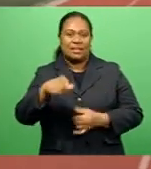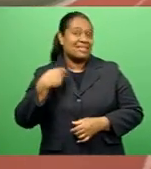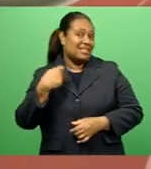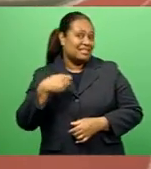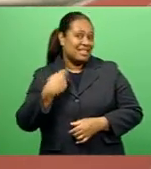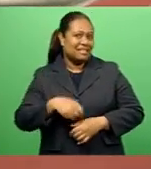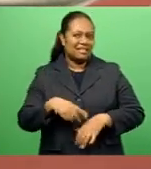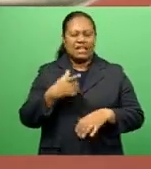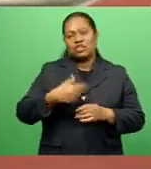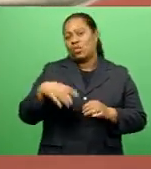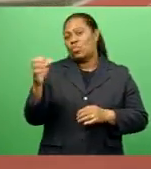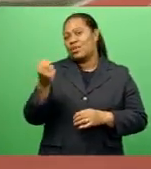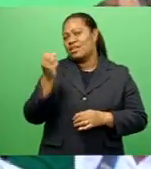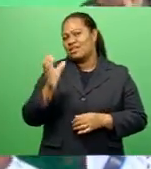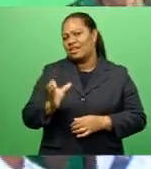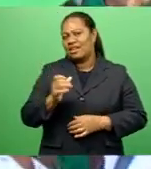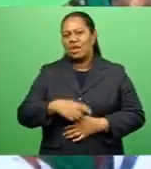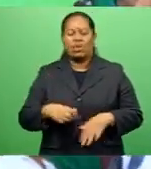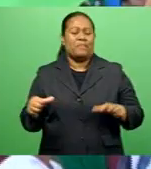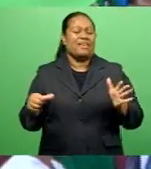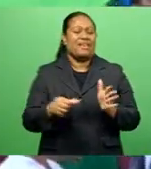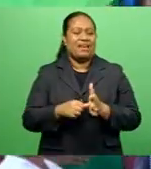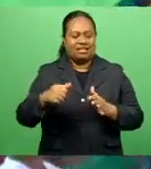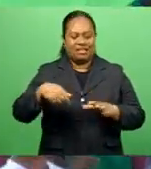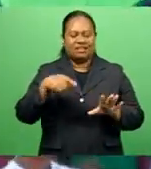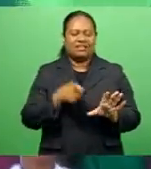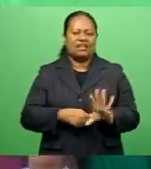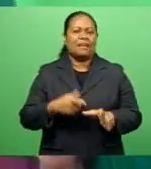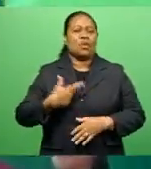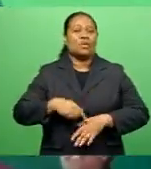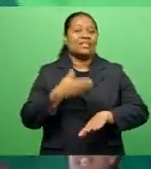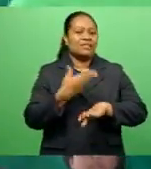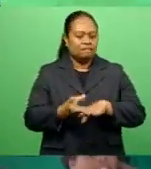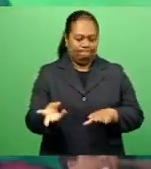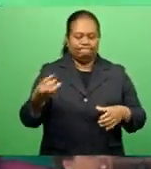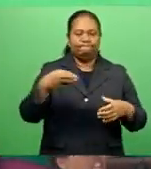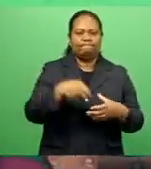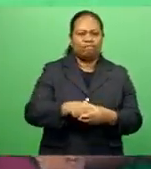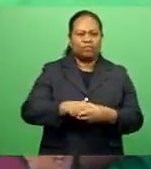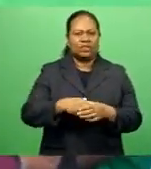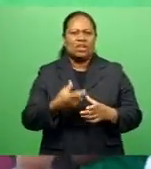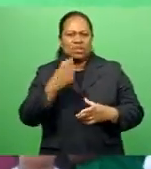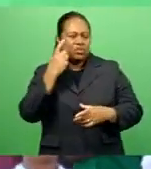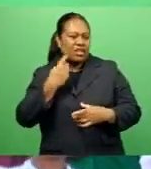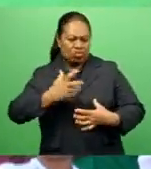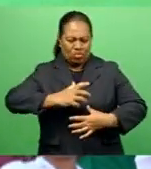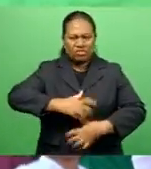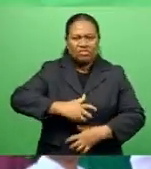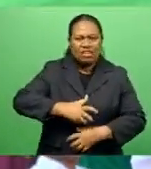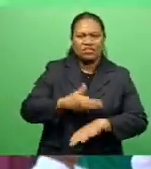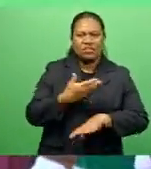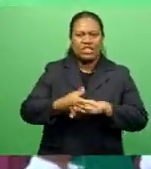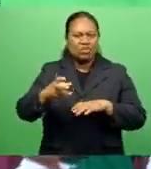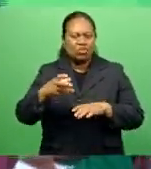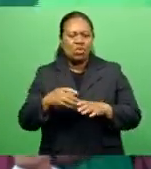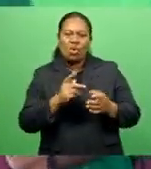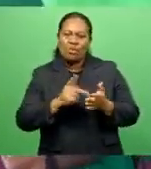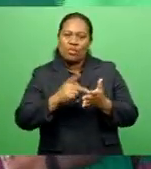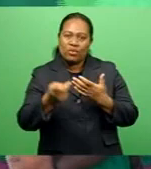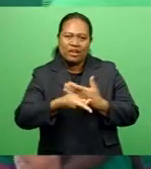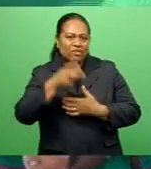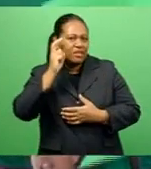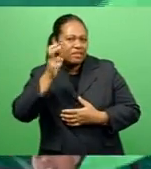girls' title will be harder this year, with new athletes still adjusting to their training program set by coach